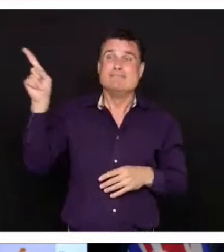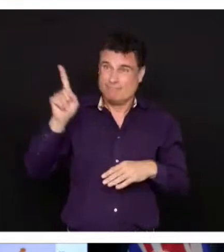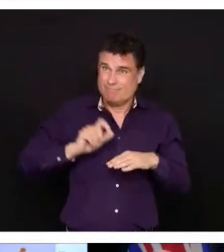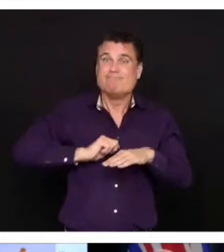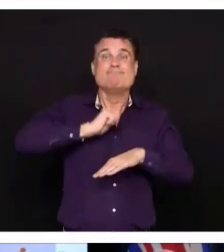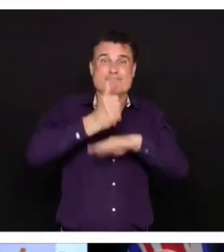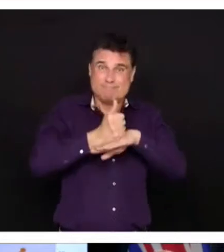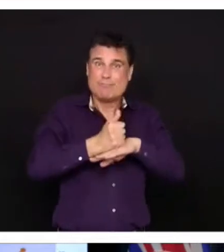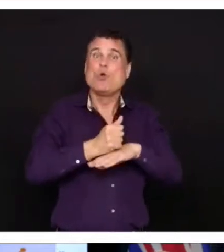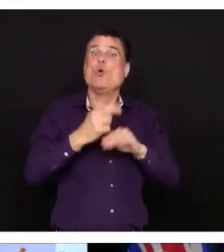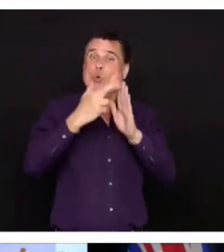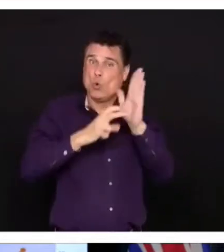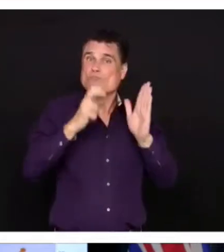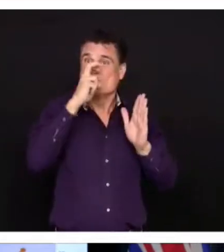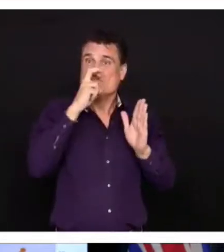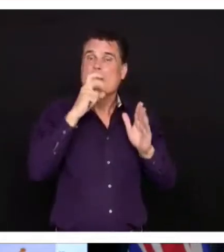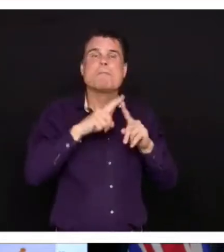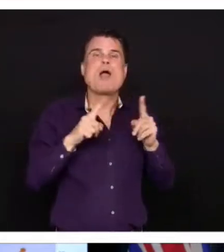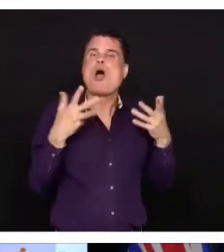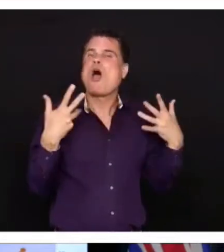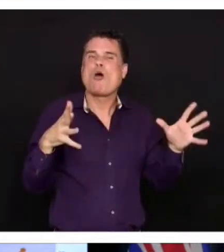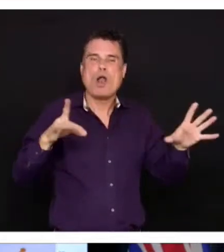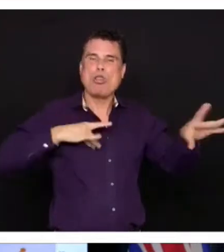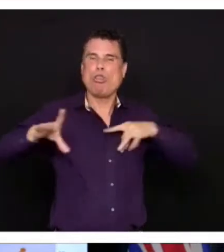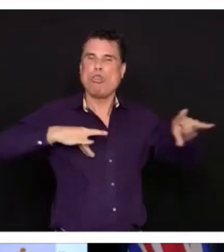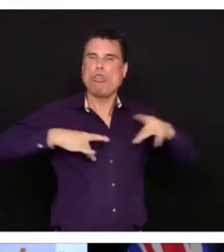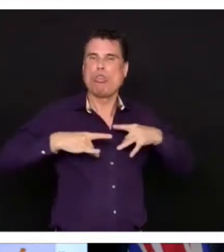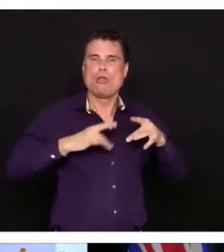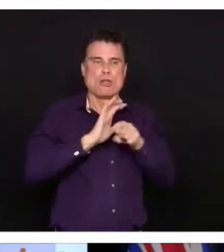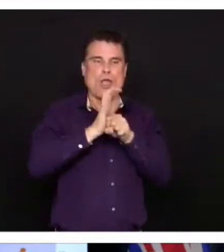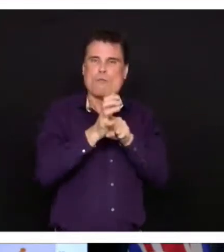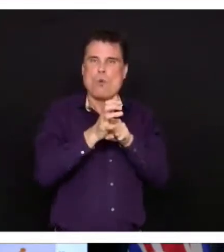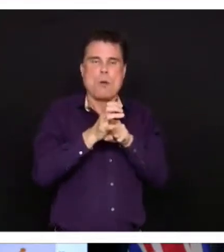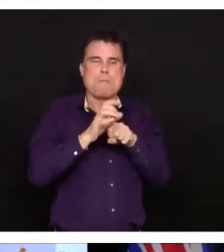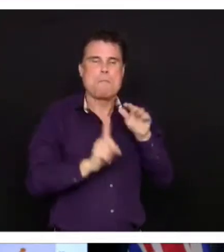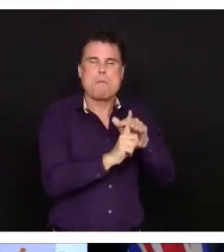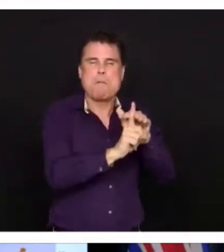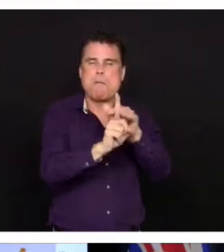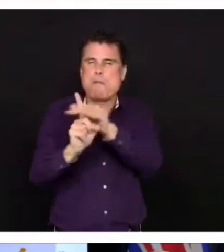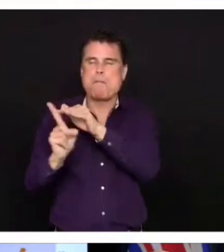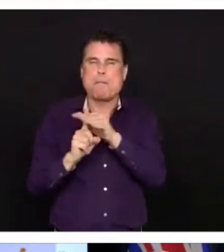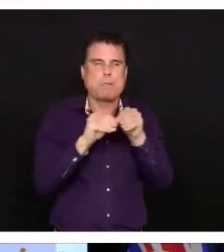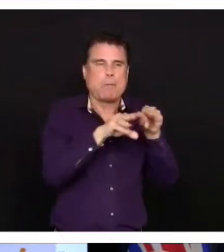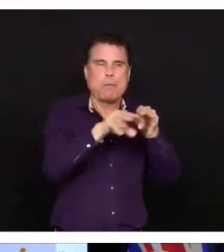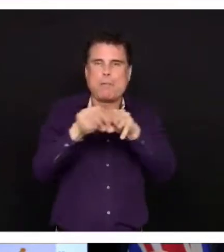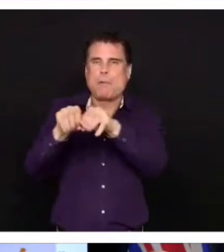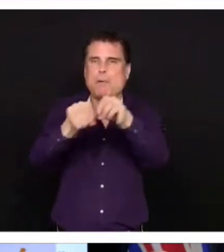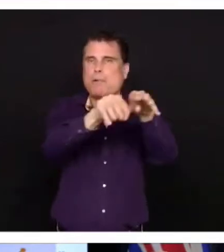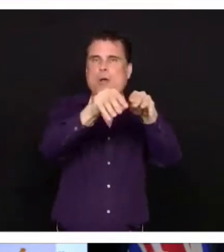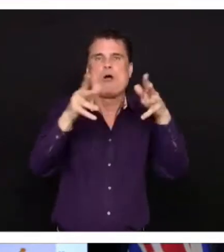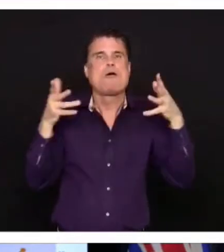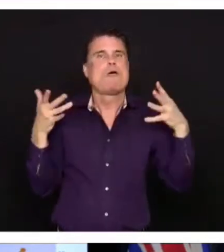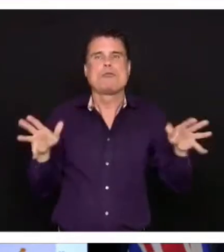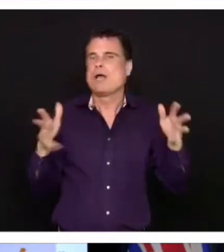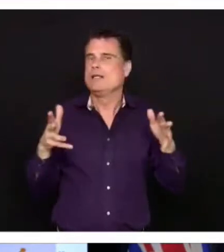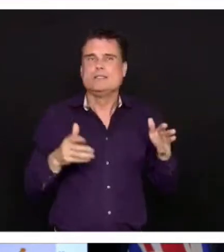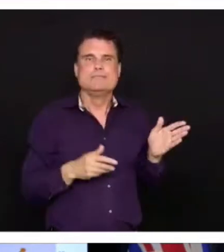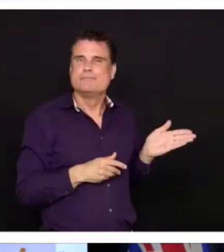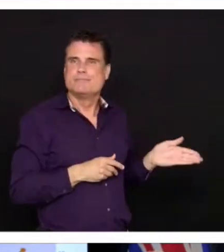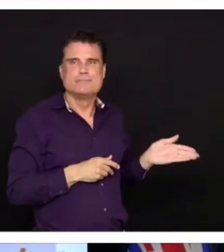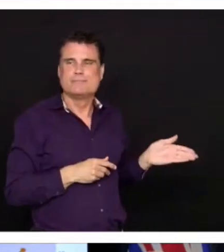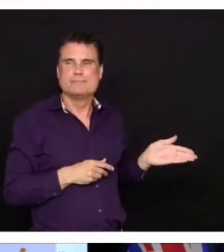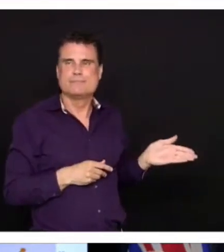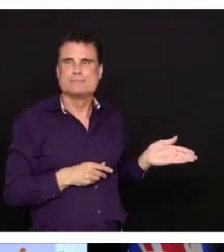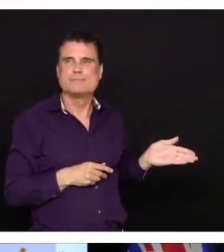there's a couple of things that this tells me. One is our early testing strategy, where we did a lot of testing in our community, helped us to